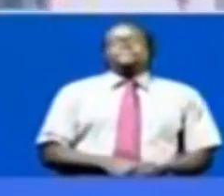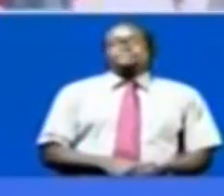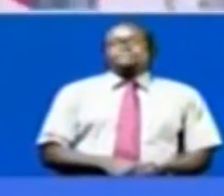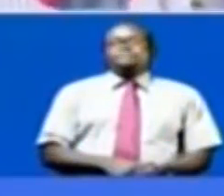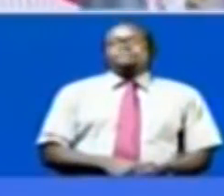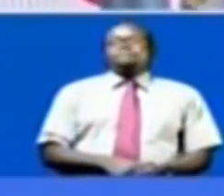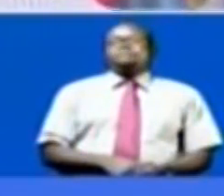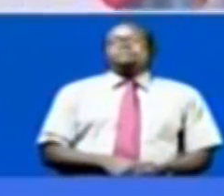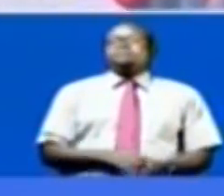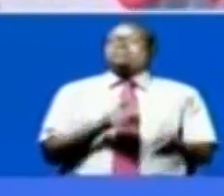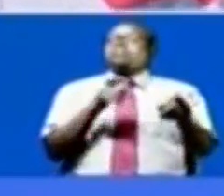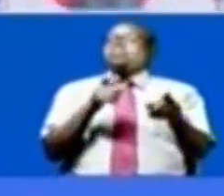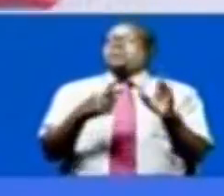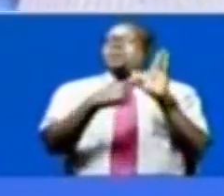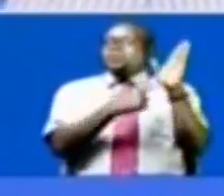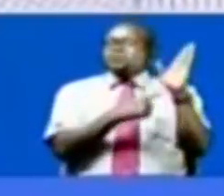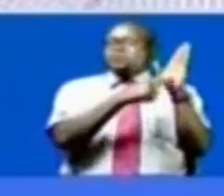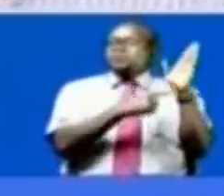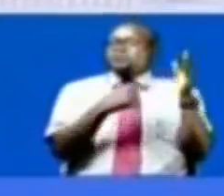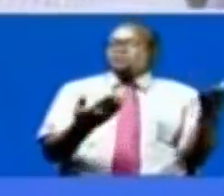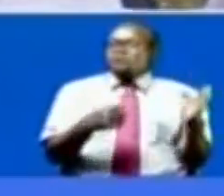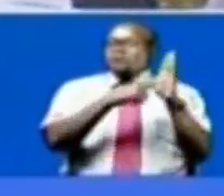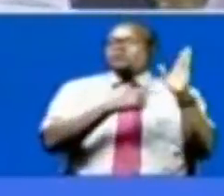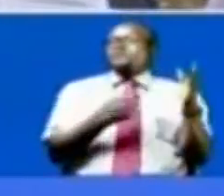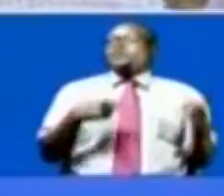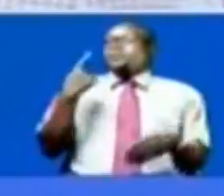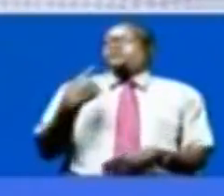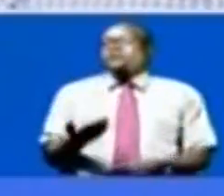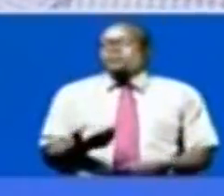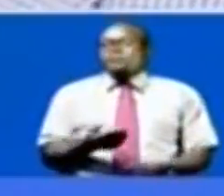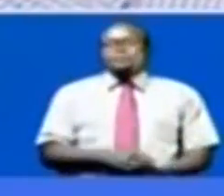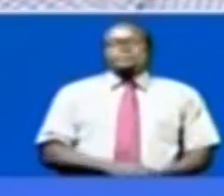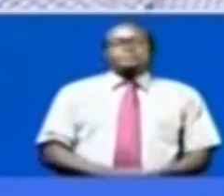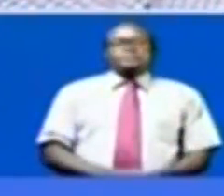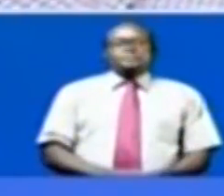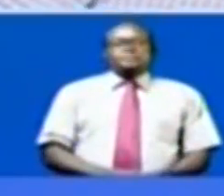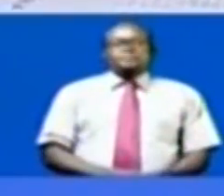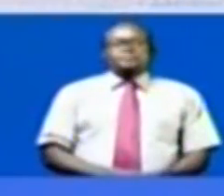Hatuwezi kutishwa ati iko conditions. Unawekea nani conditions?